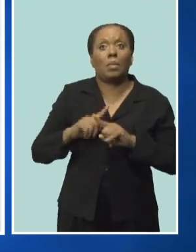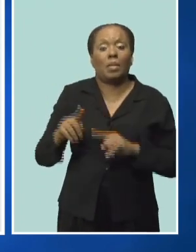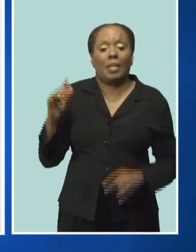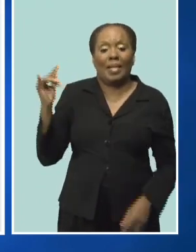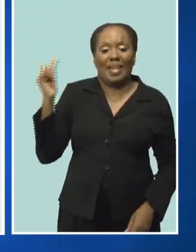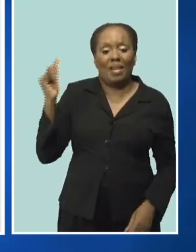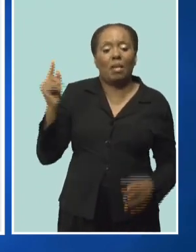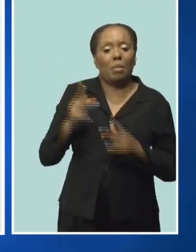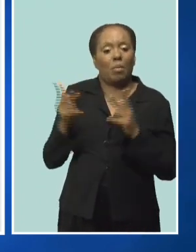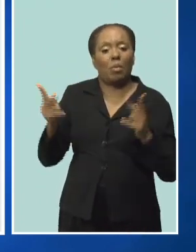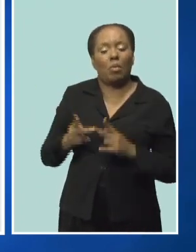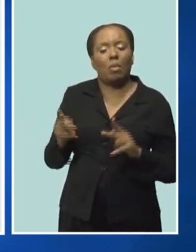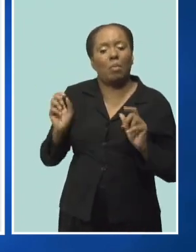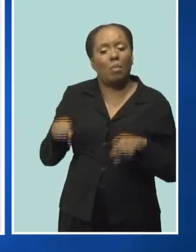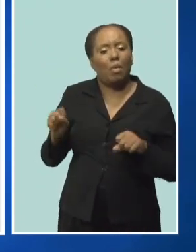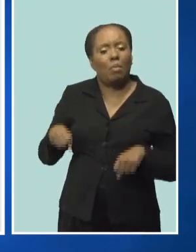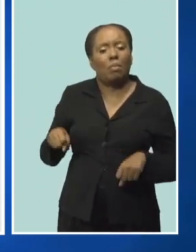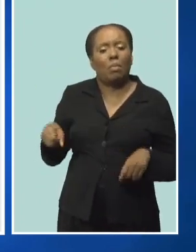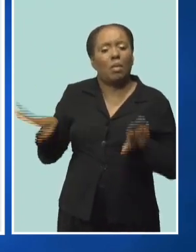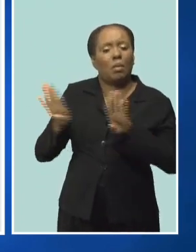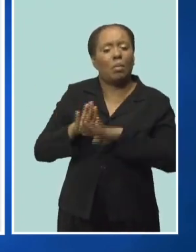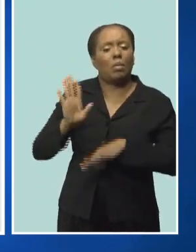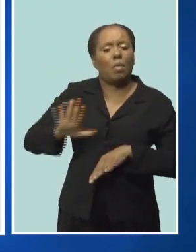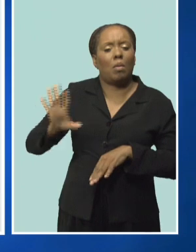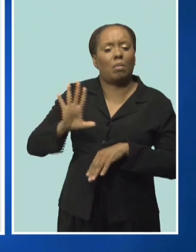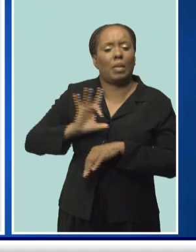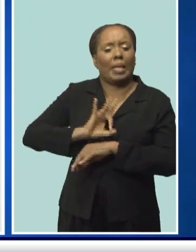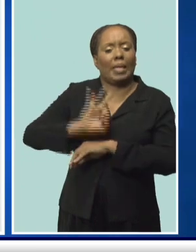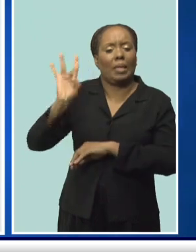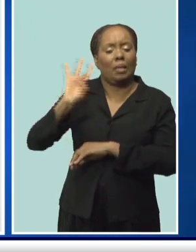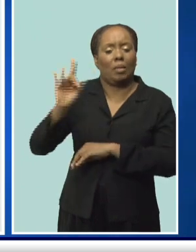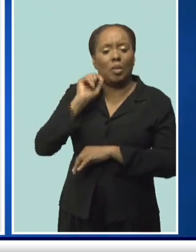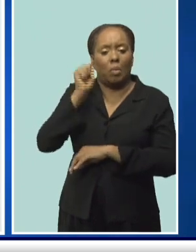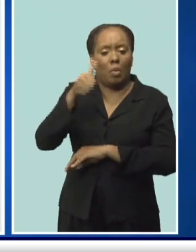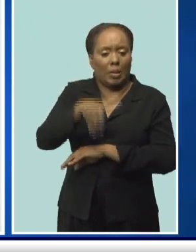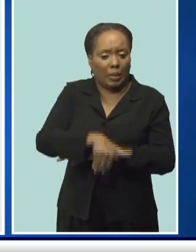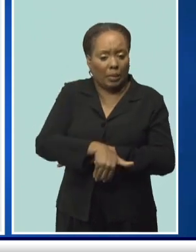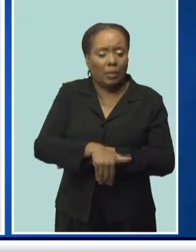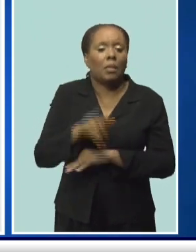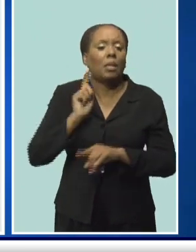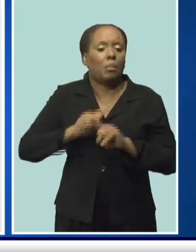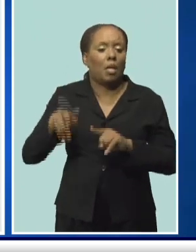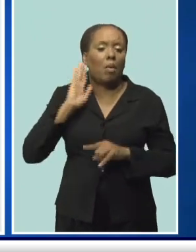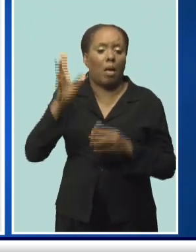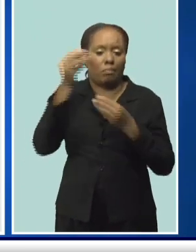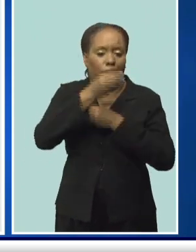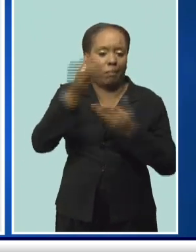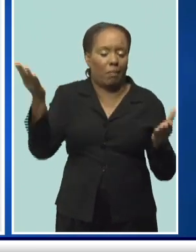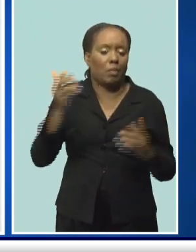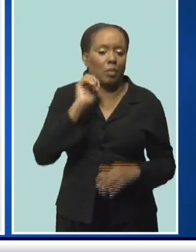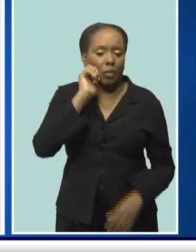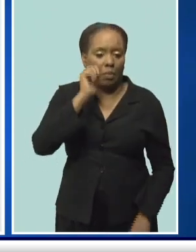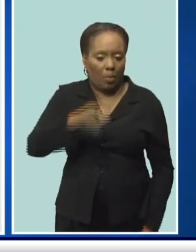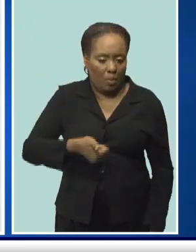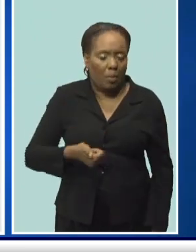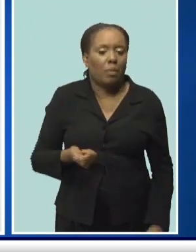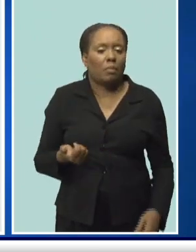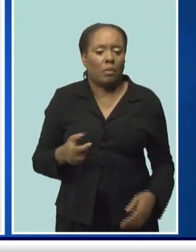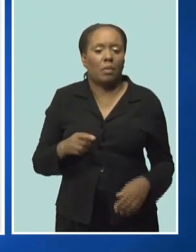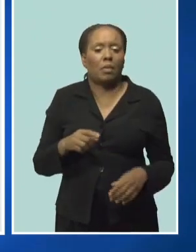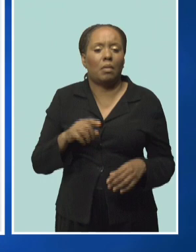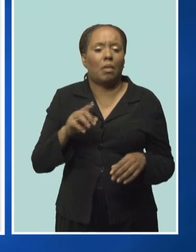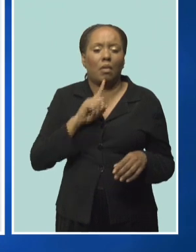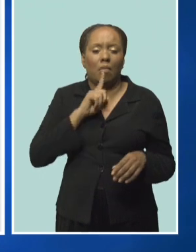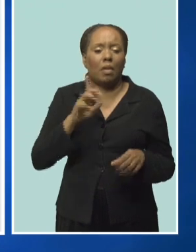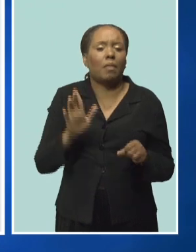airport will probably close on or about 8 p.m. tomorrow night, but you will have further advice on that tomorrow, particularly after